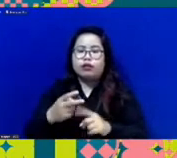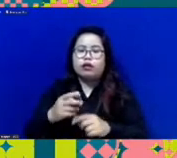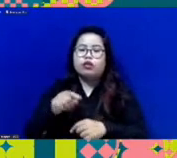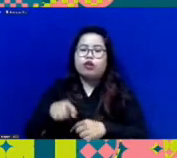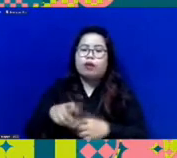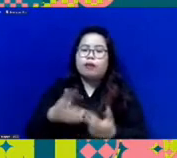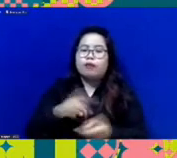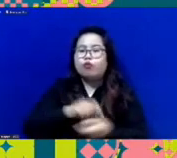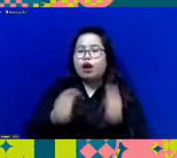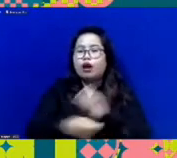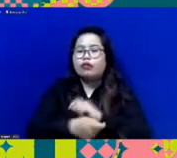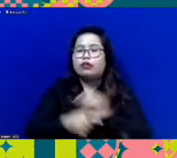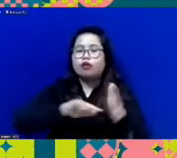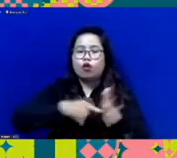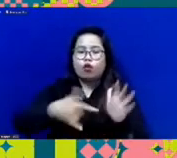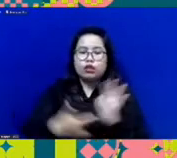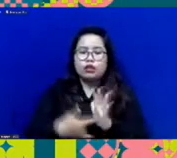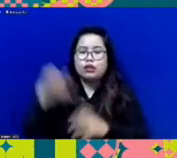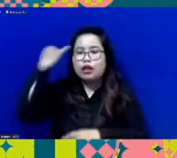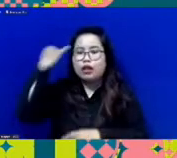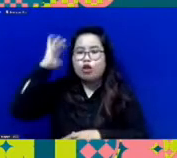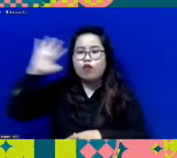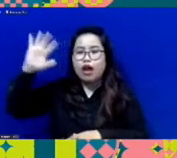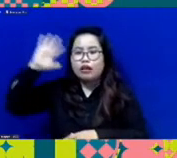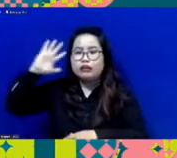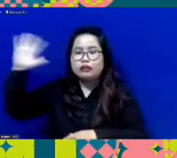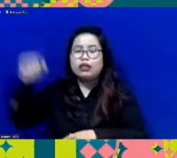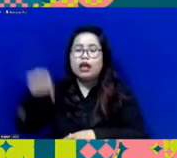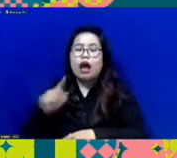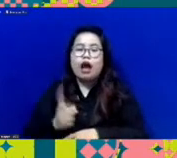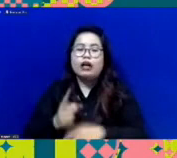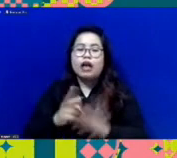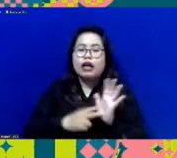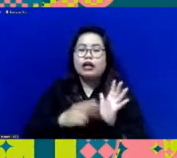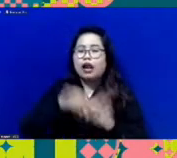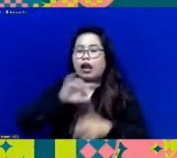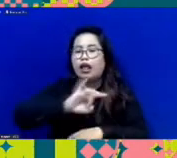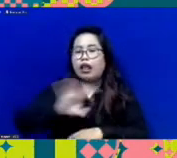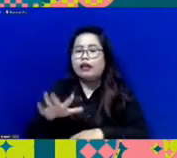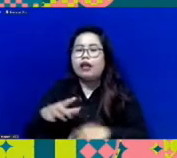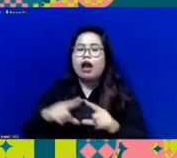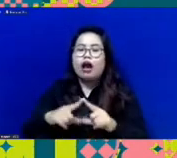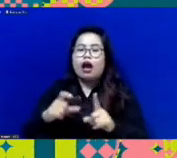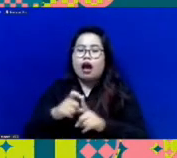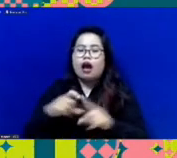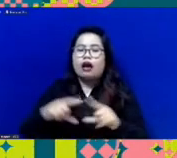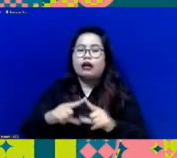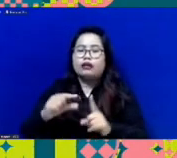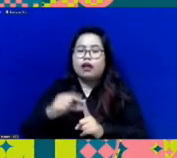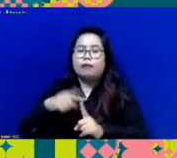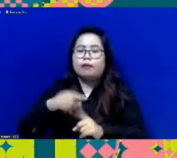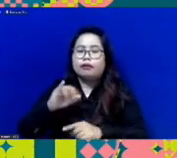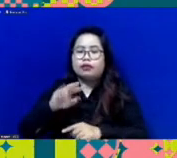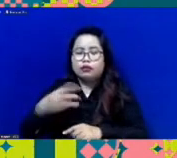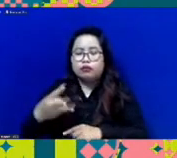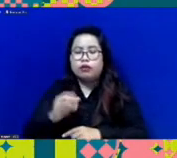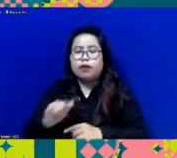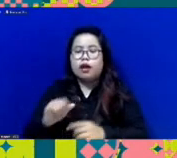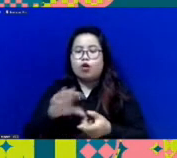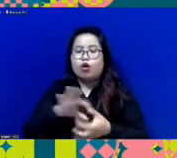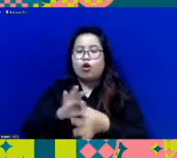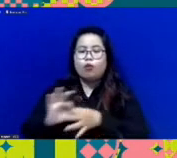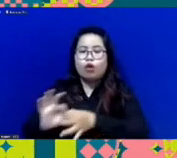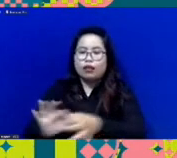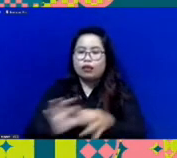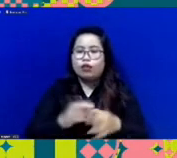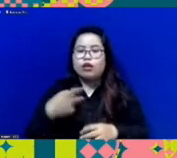two other values, which is adaptive and collaborative. So that we create, you know, people who are more adaptable to changes